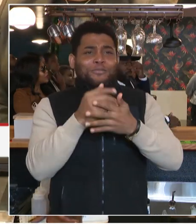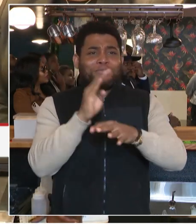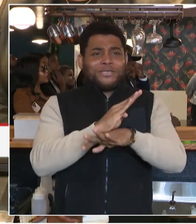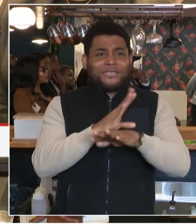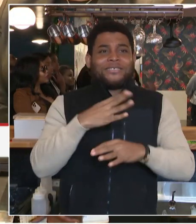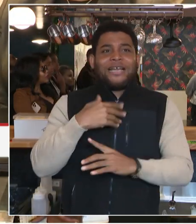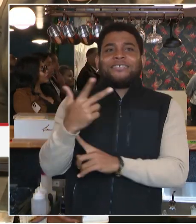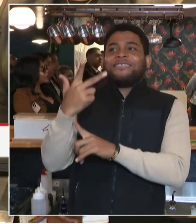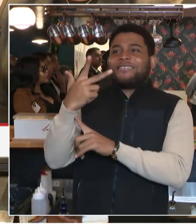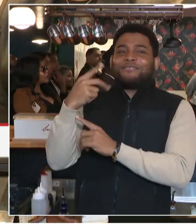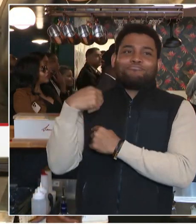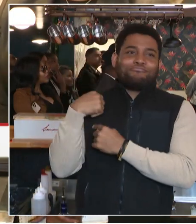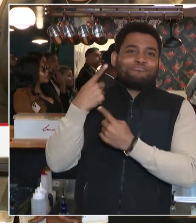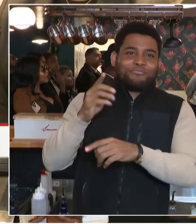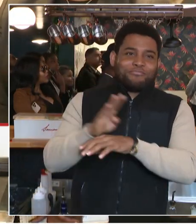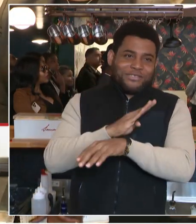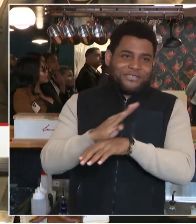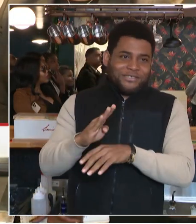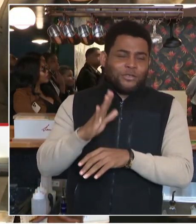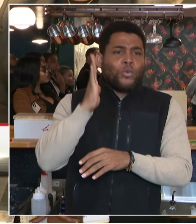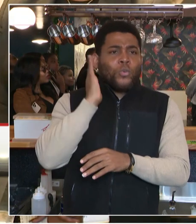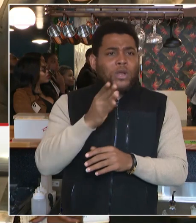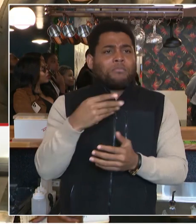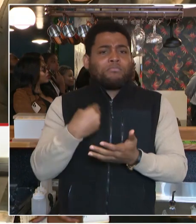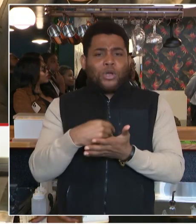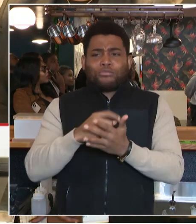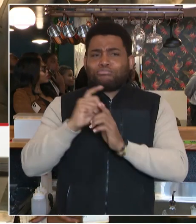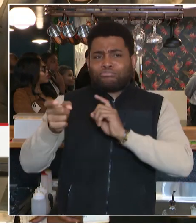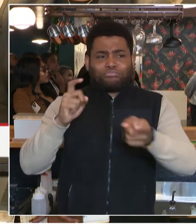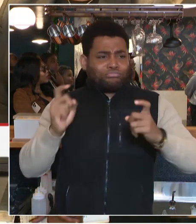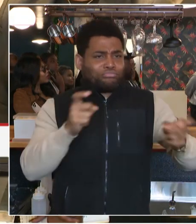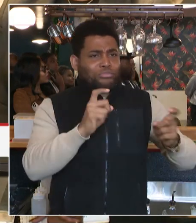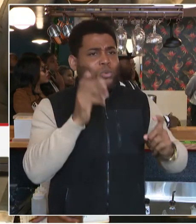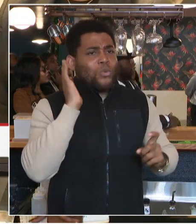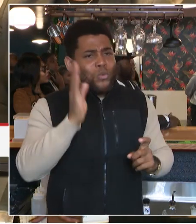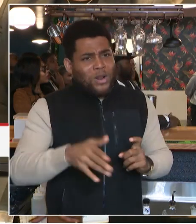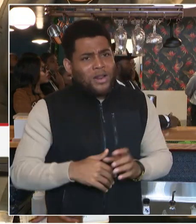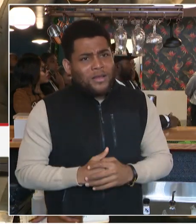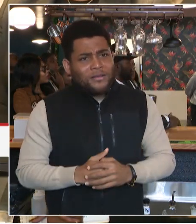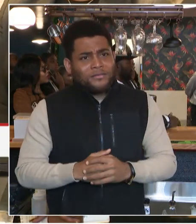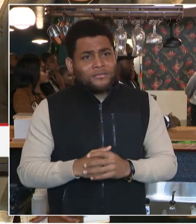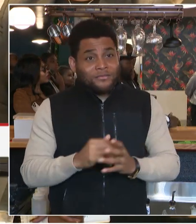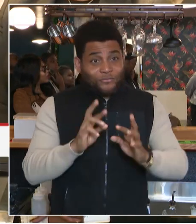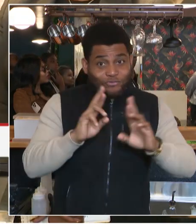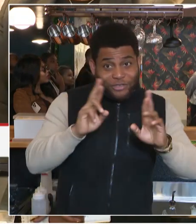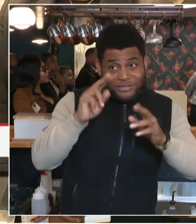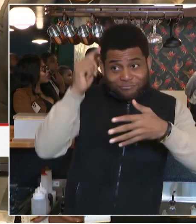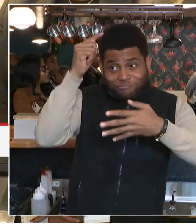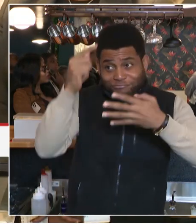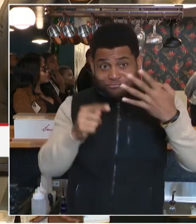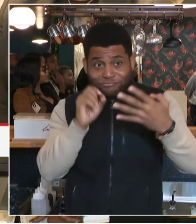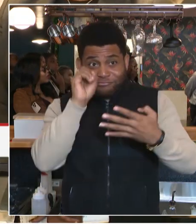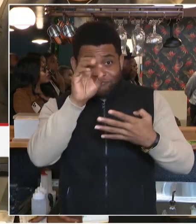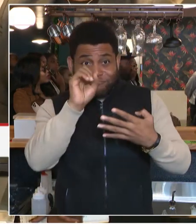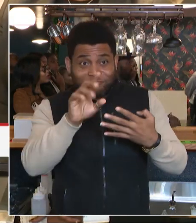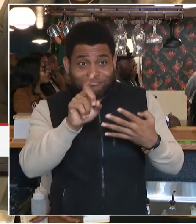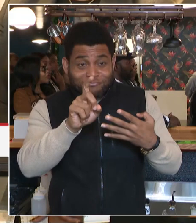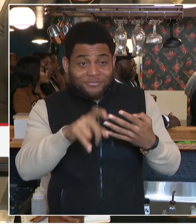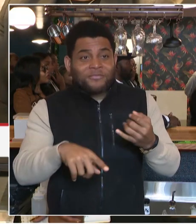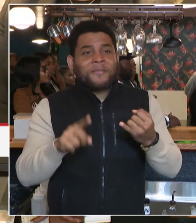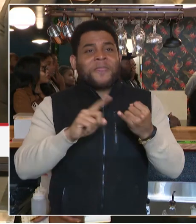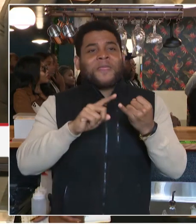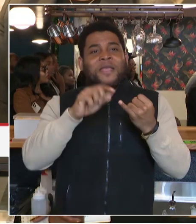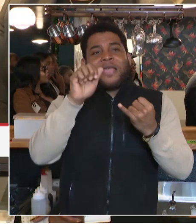who will be receiving additional funding. So get ready to give them a big round of applause. Abunai,